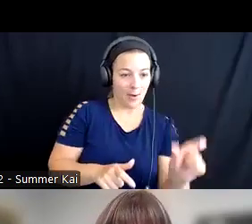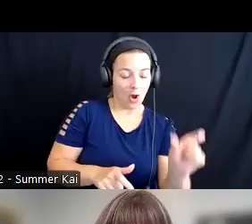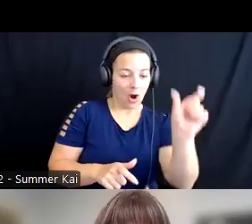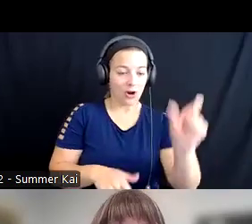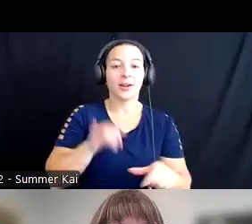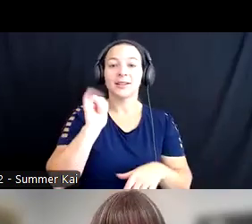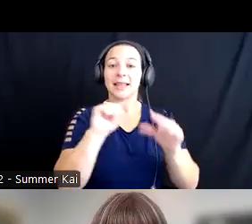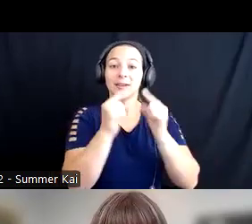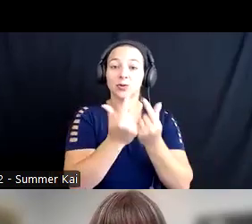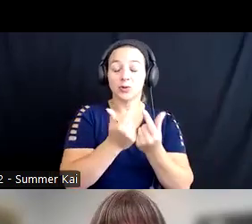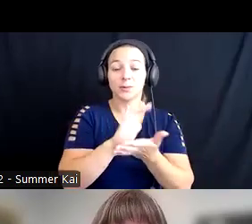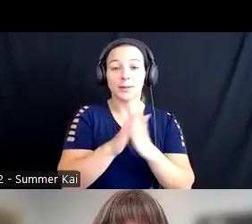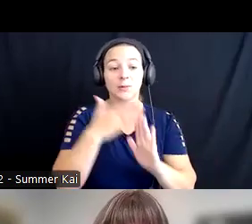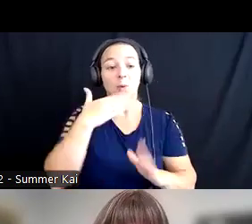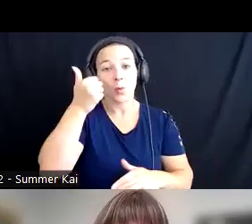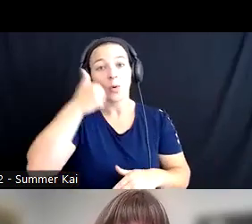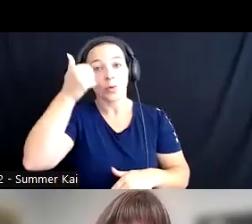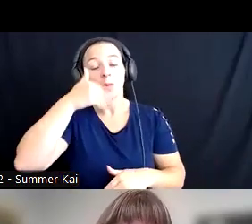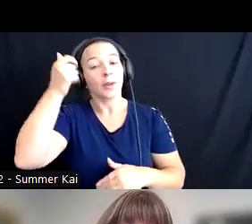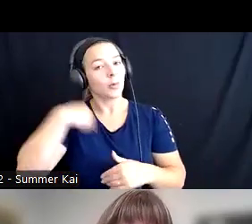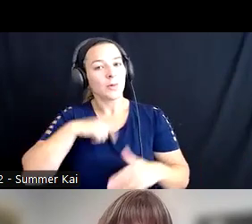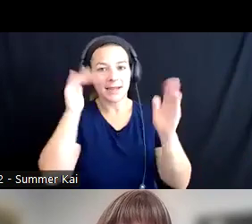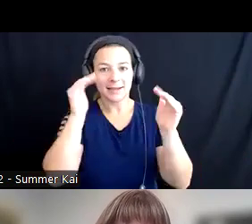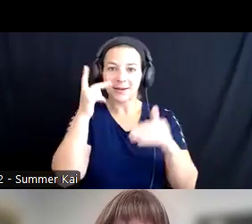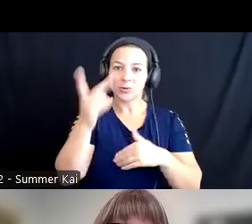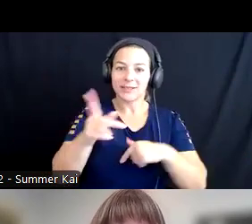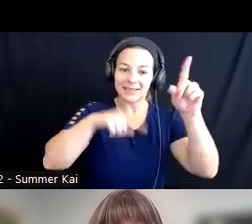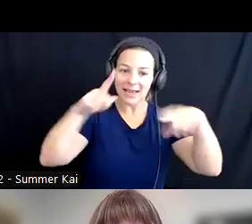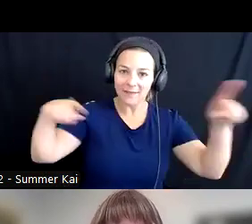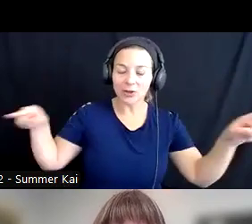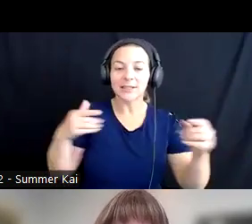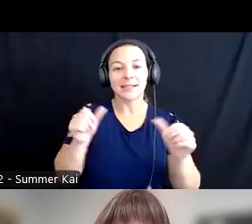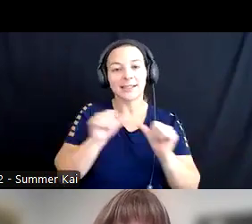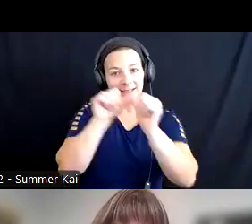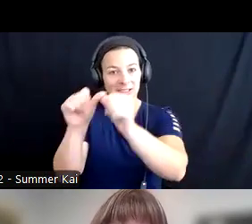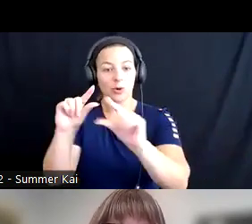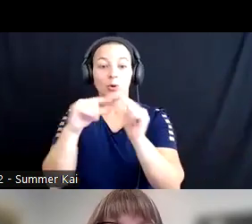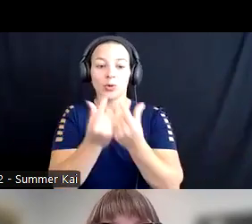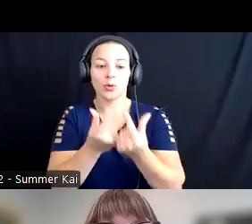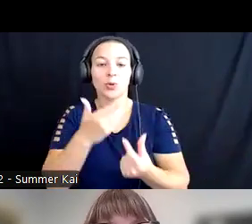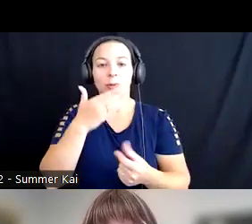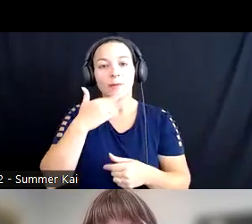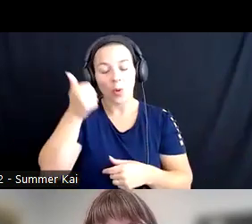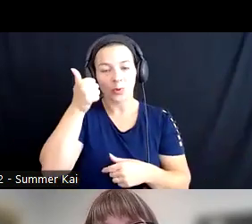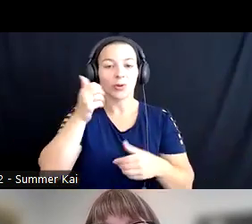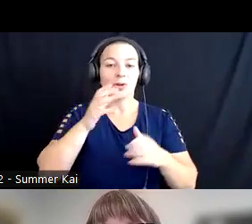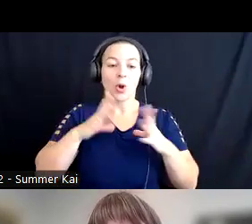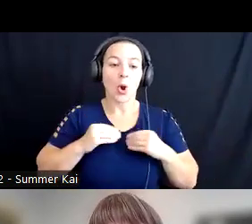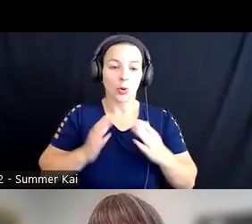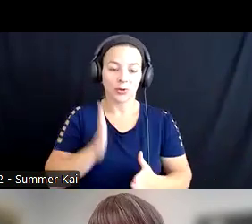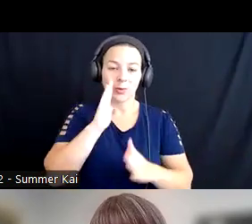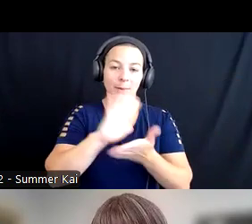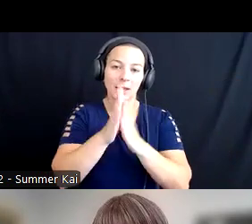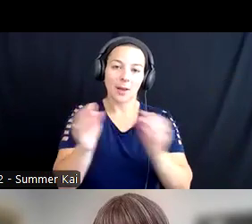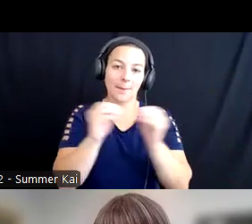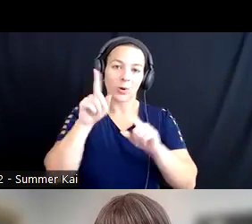ages, we expect that that diversity will carry through and the group of older owners will become more racially and ethnically diverse over time.